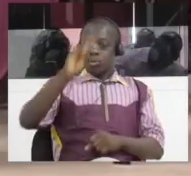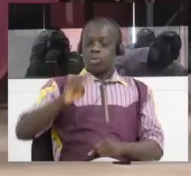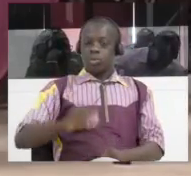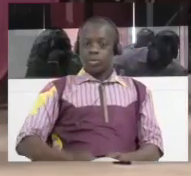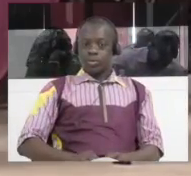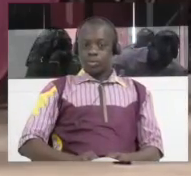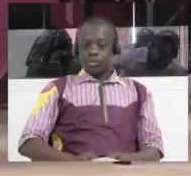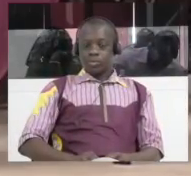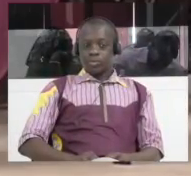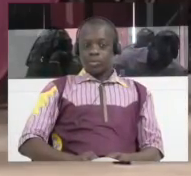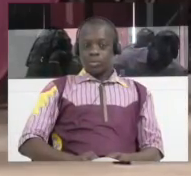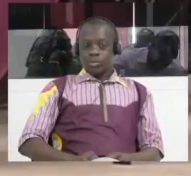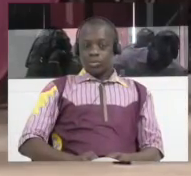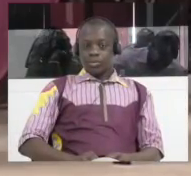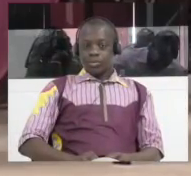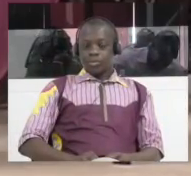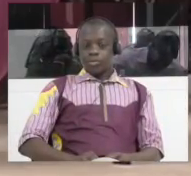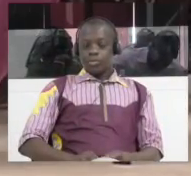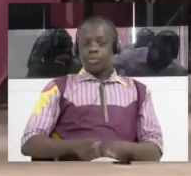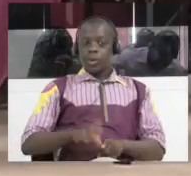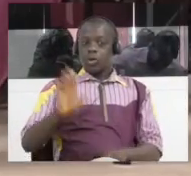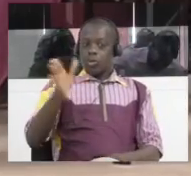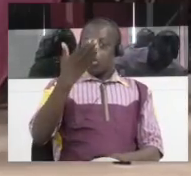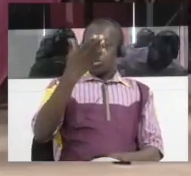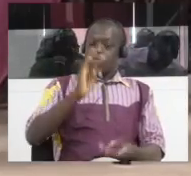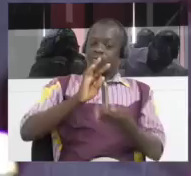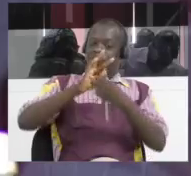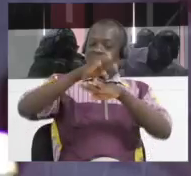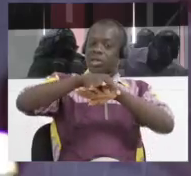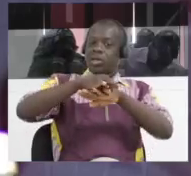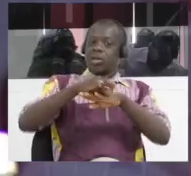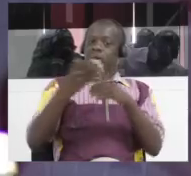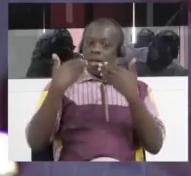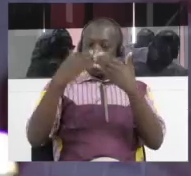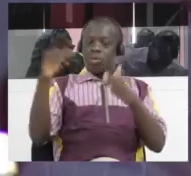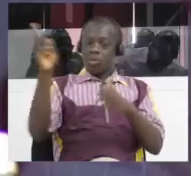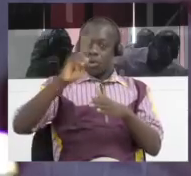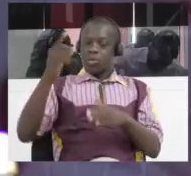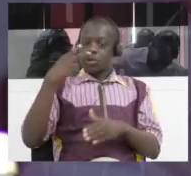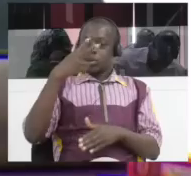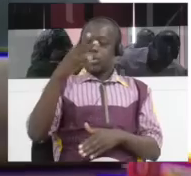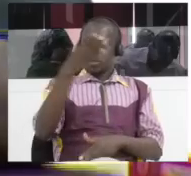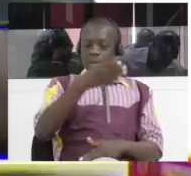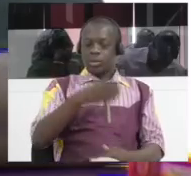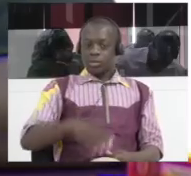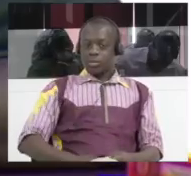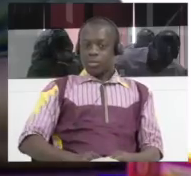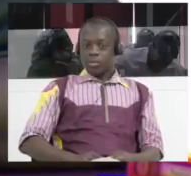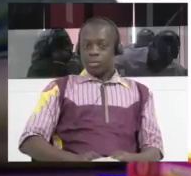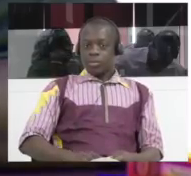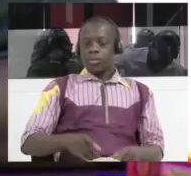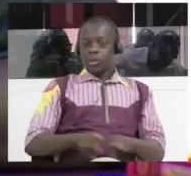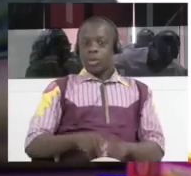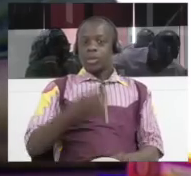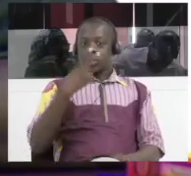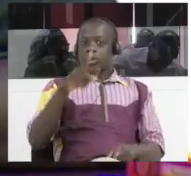And so you went to Fajara Barracks. Tell us what you found at Fajara Barracks. At